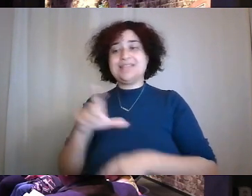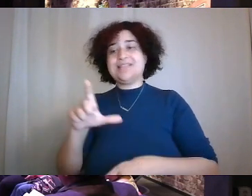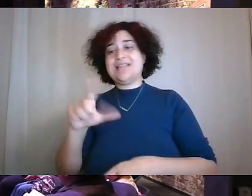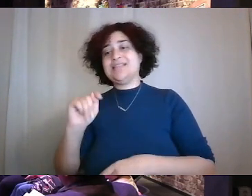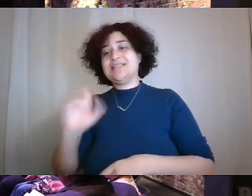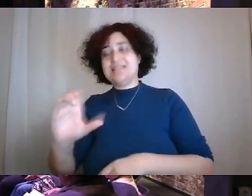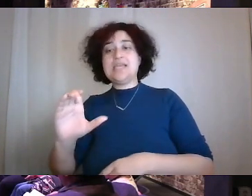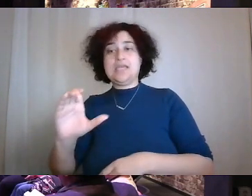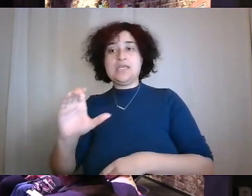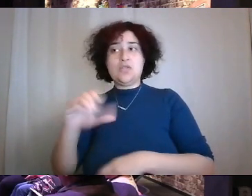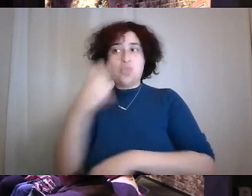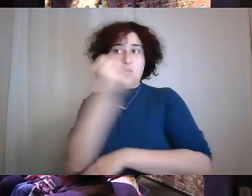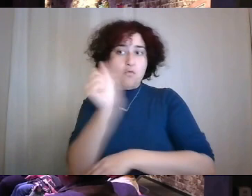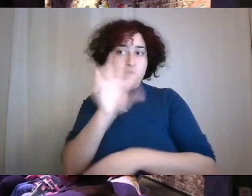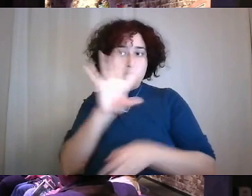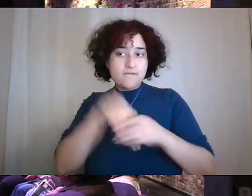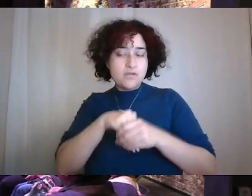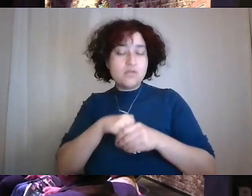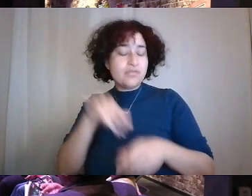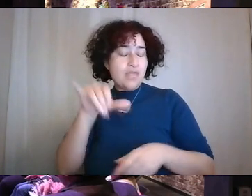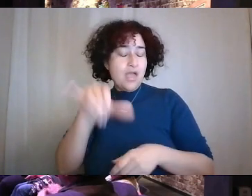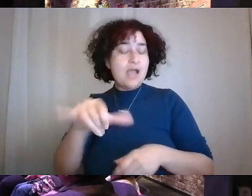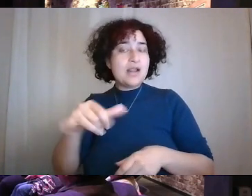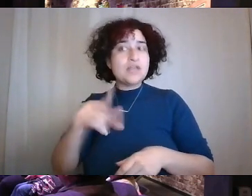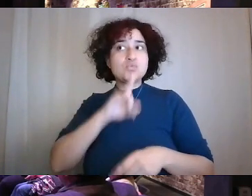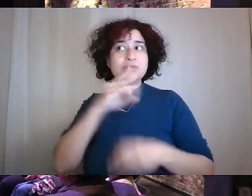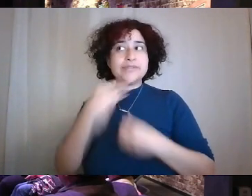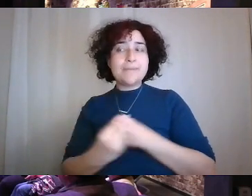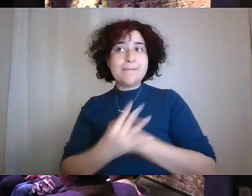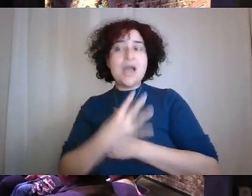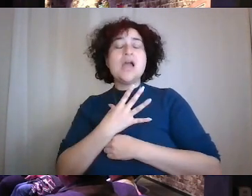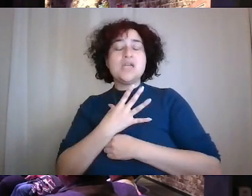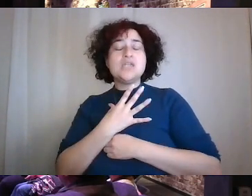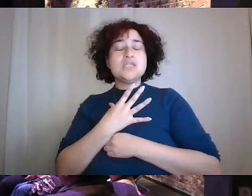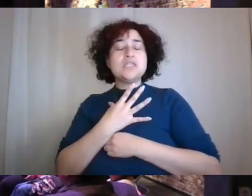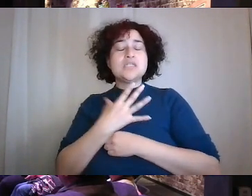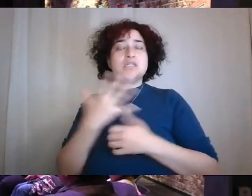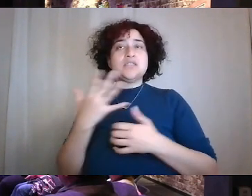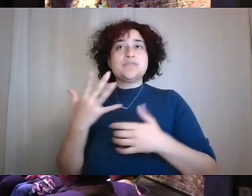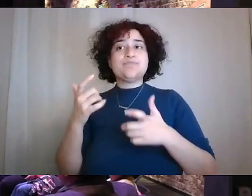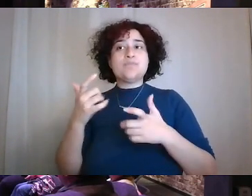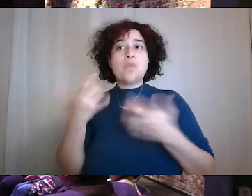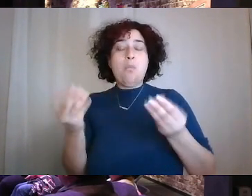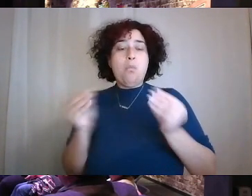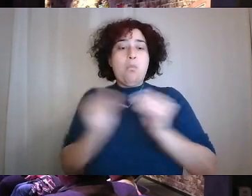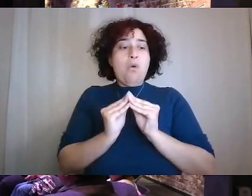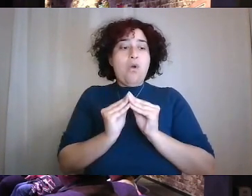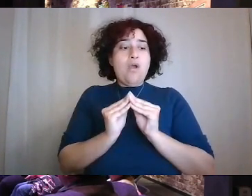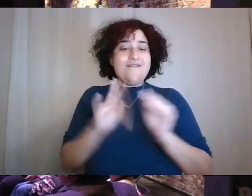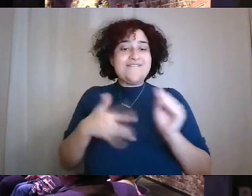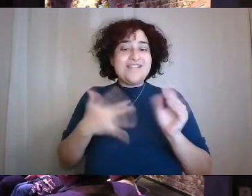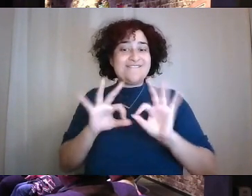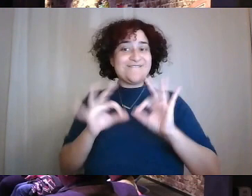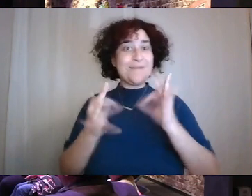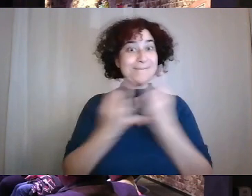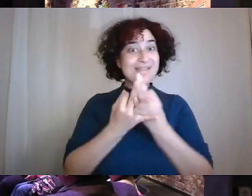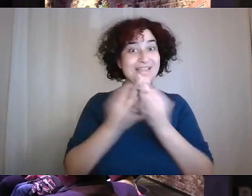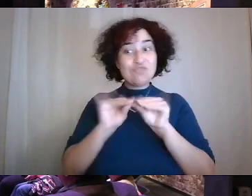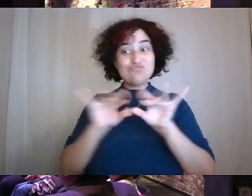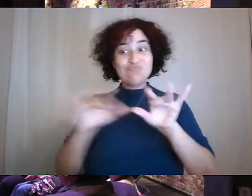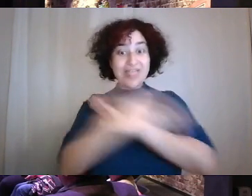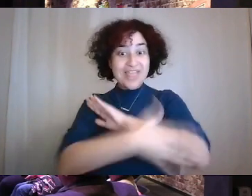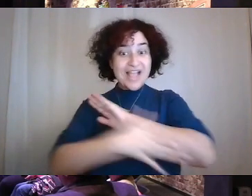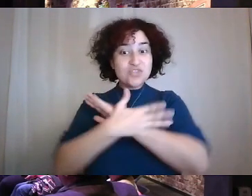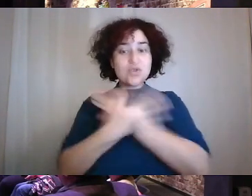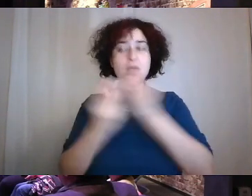has inspired, I think, a greater sense of familia around the country, a greater sense of collaboration, more